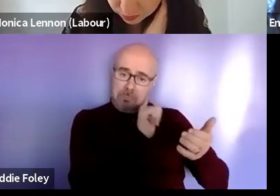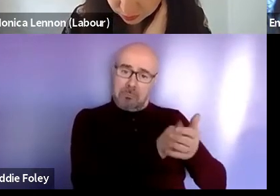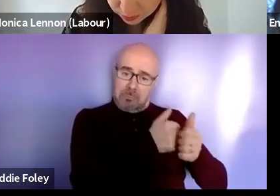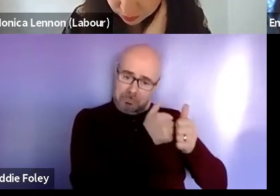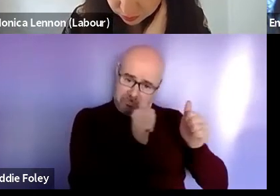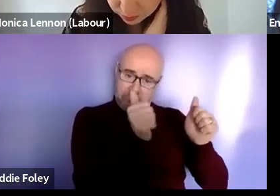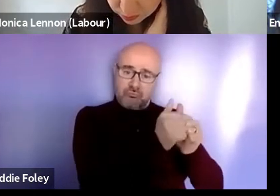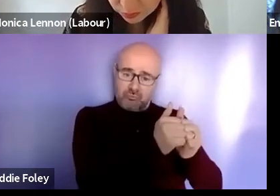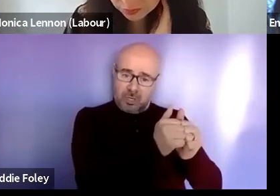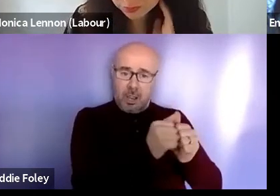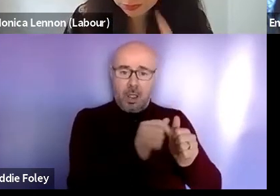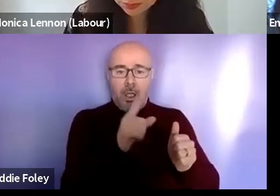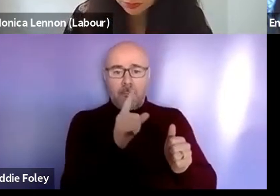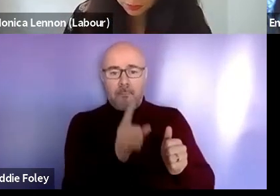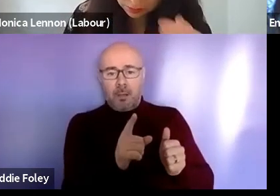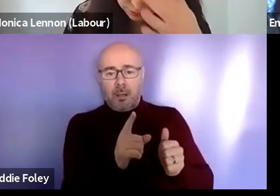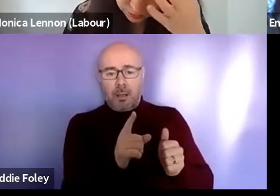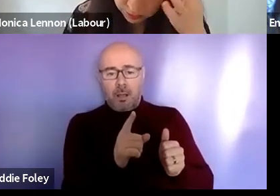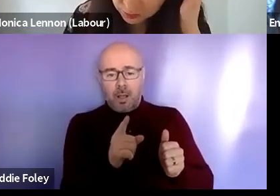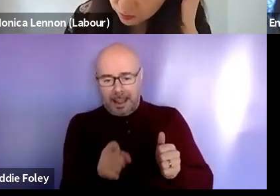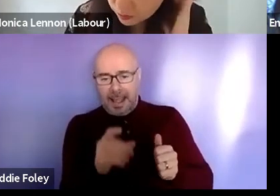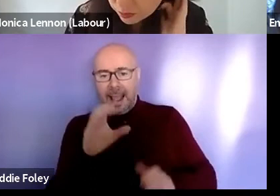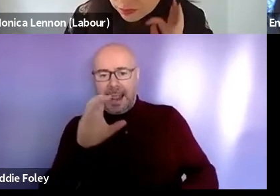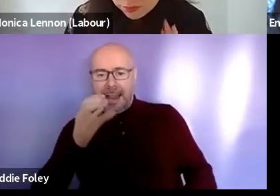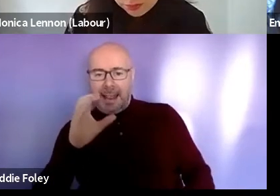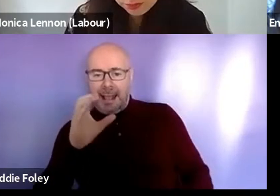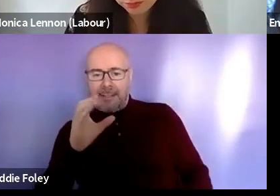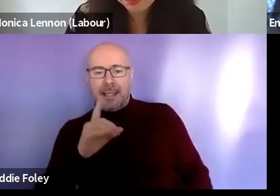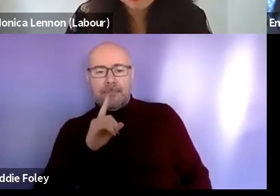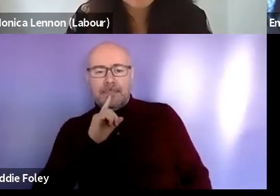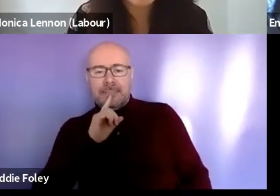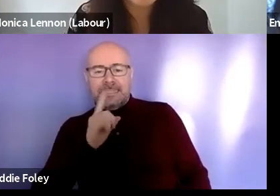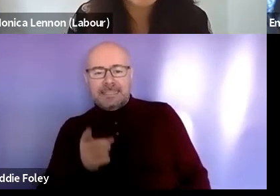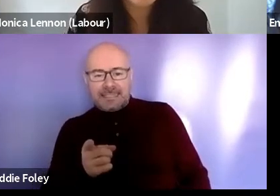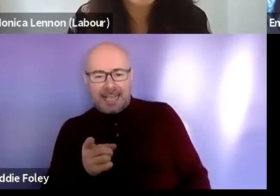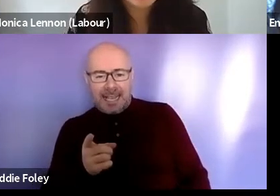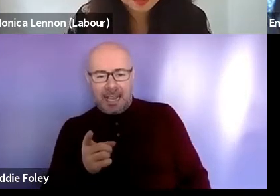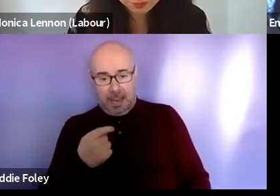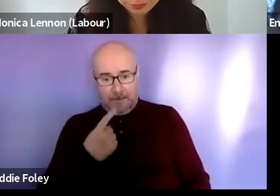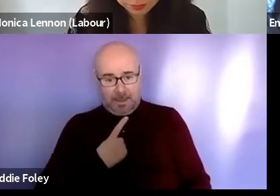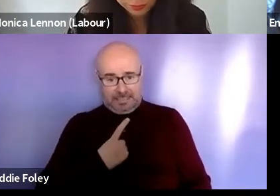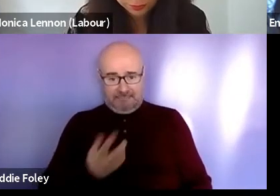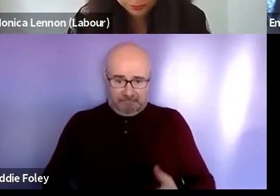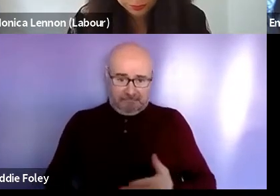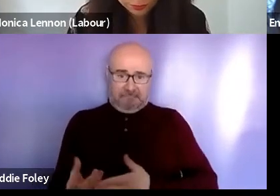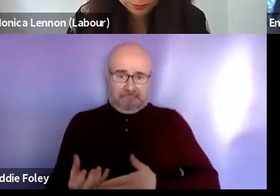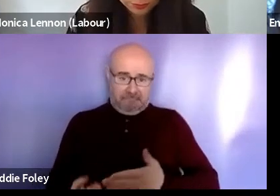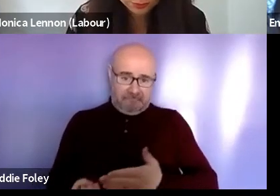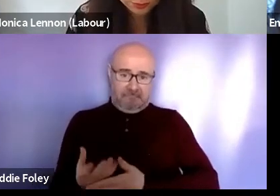personal expense and things that Catherine pointed out, I think universal basic income is another way and